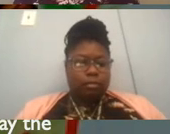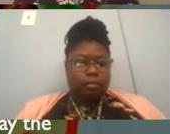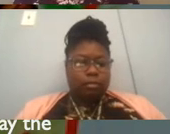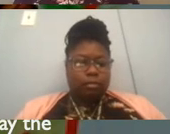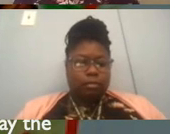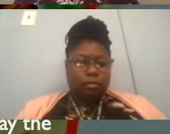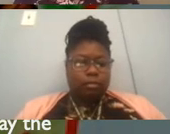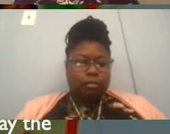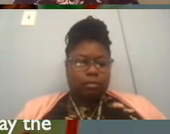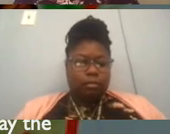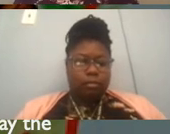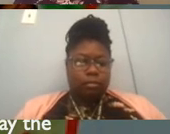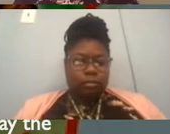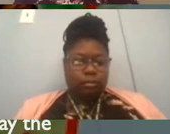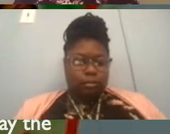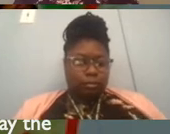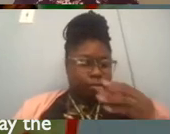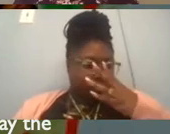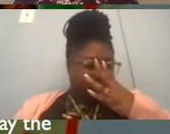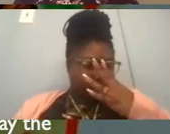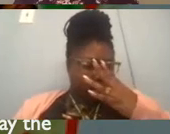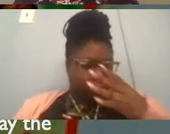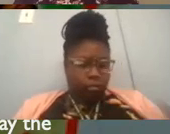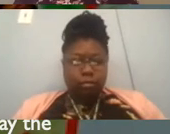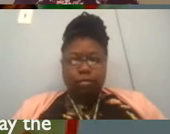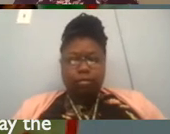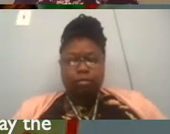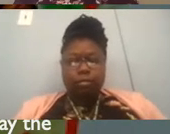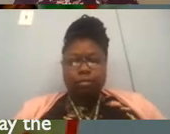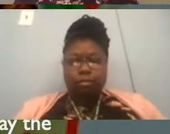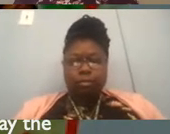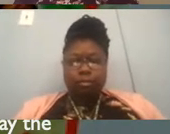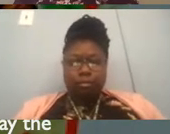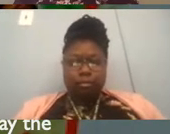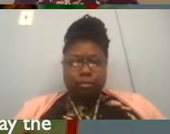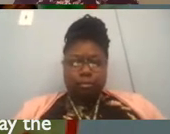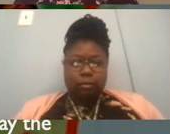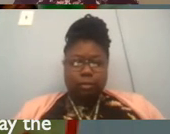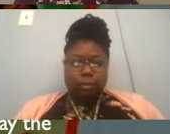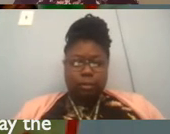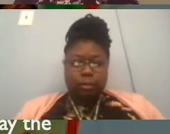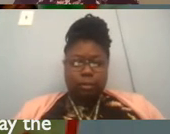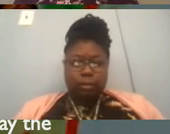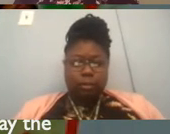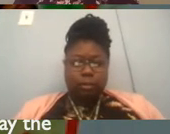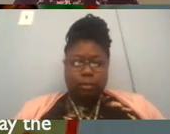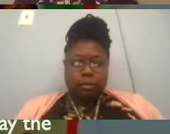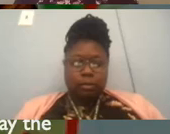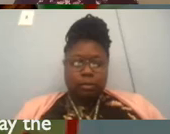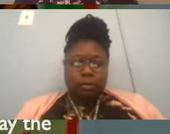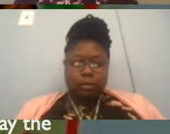has an enormous task ahead of them. Weighing less than a gram, these unique butterflies will fly between 2,000 to 3,000 miles to